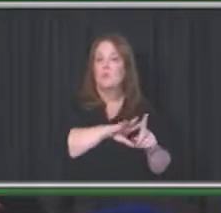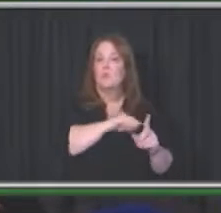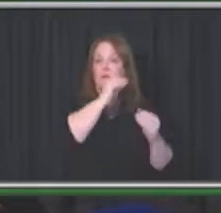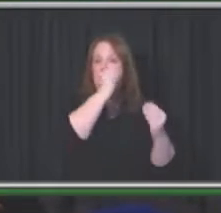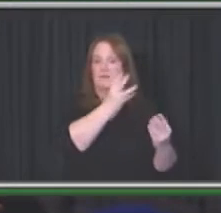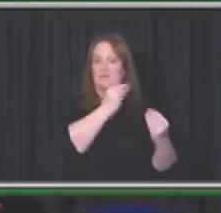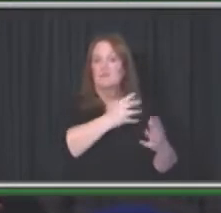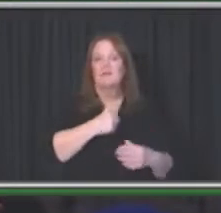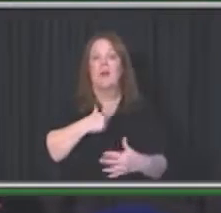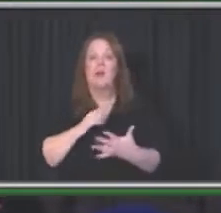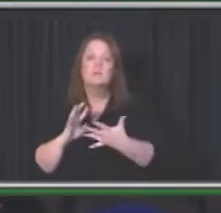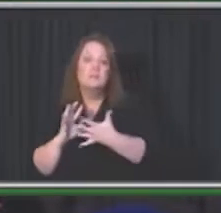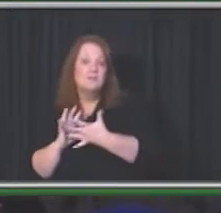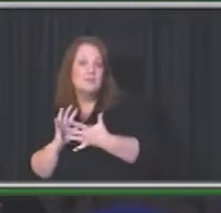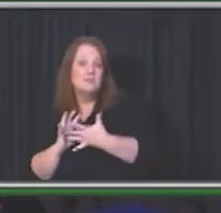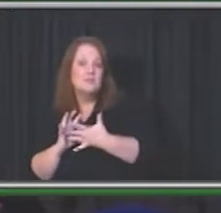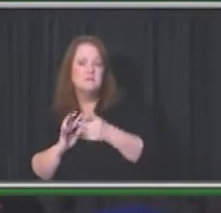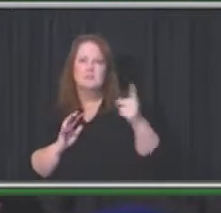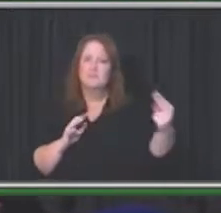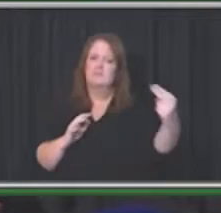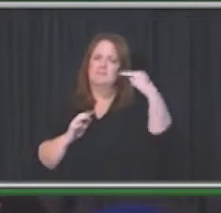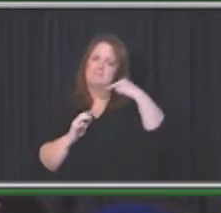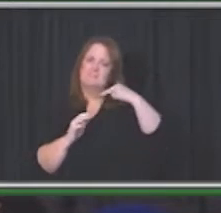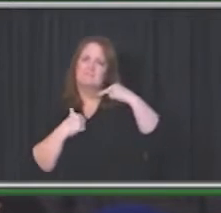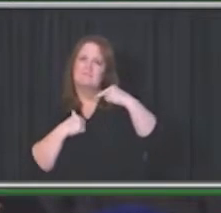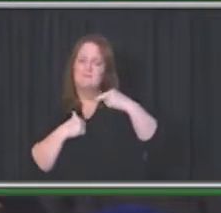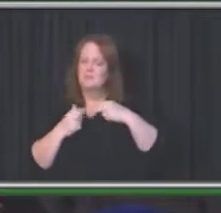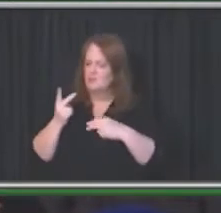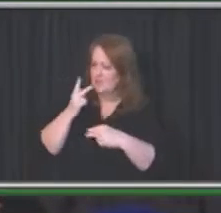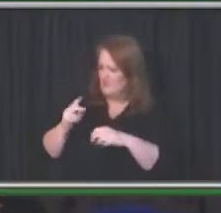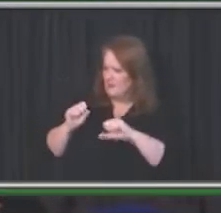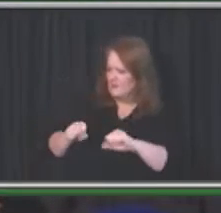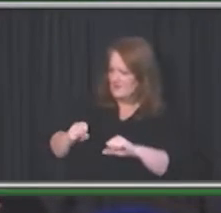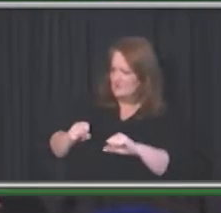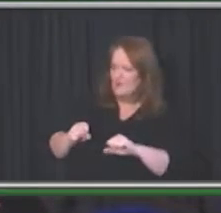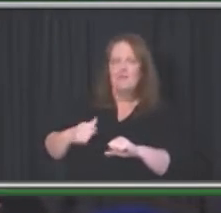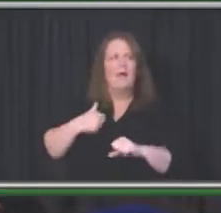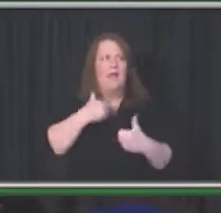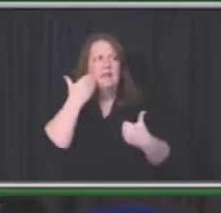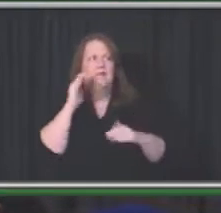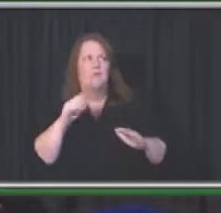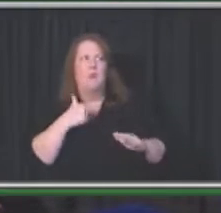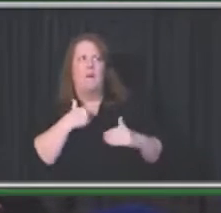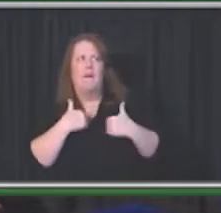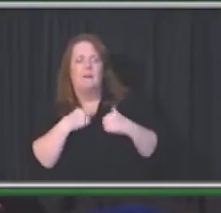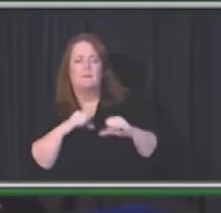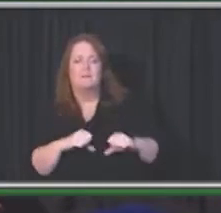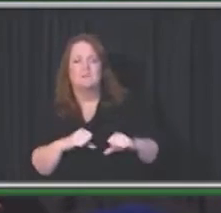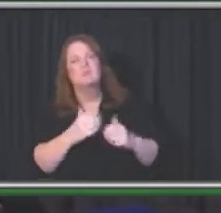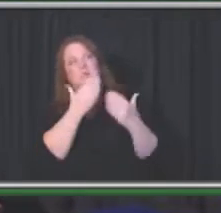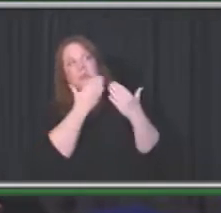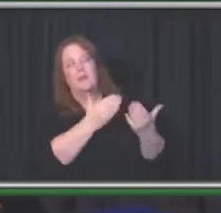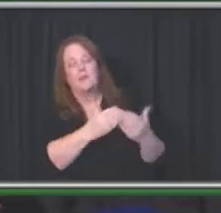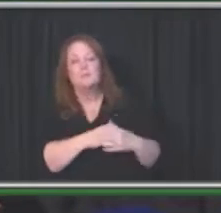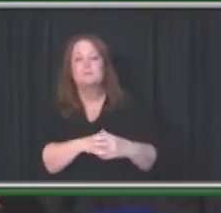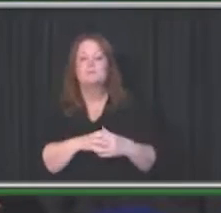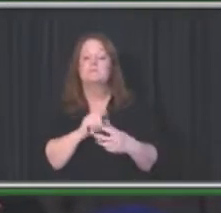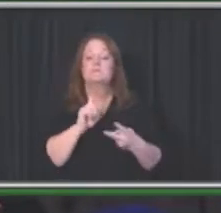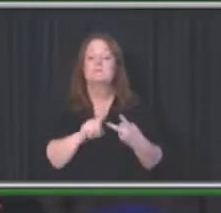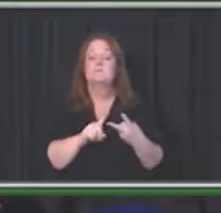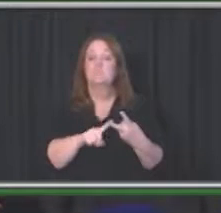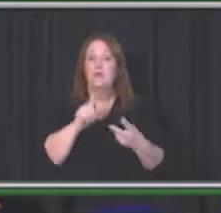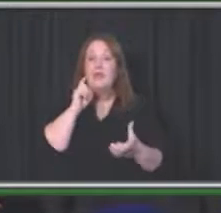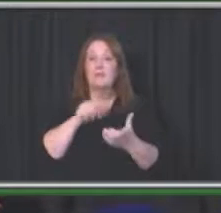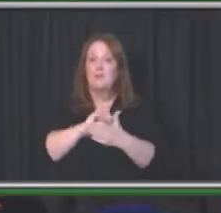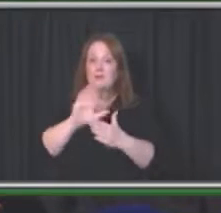freshman, she saw potential in me that I didn't even know existed. So I thank her for that. I would like to acknowledge all of my